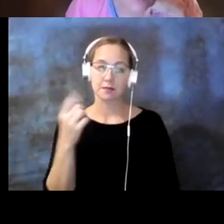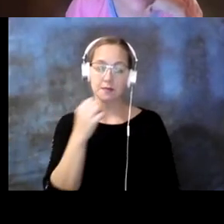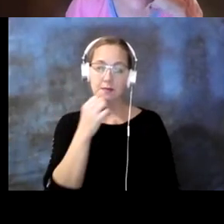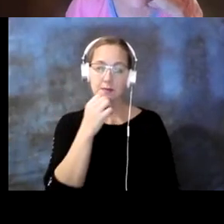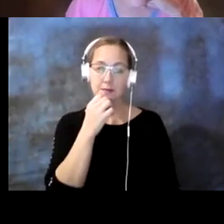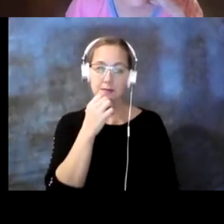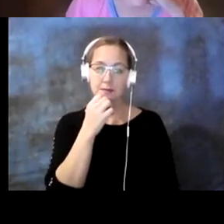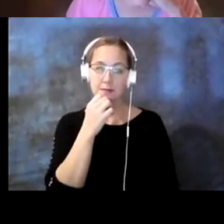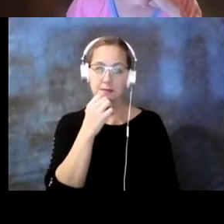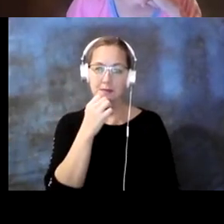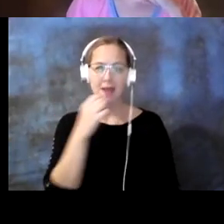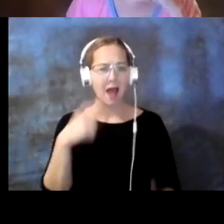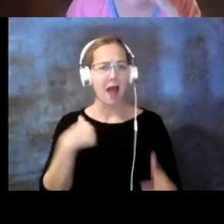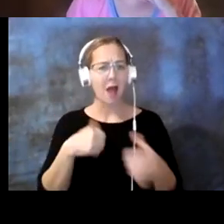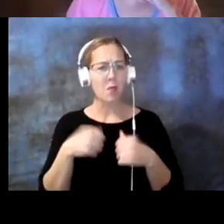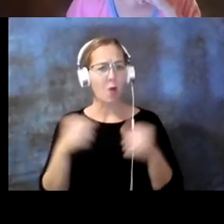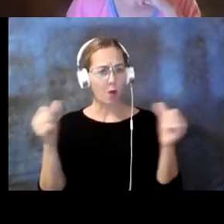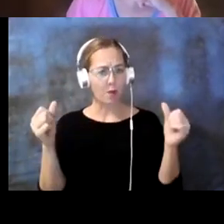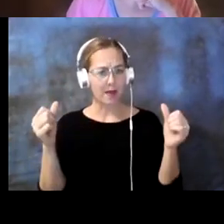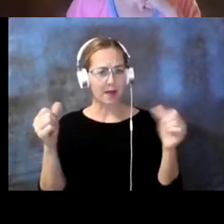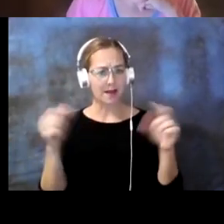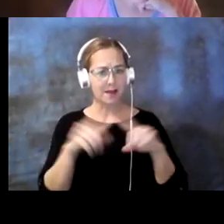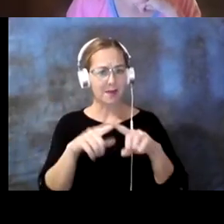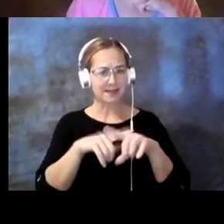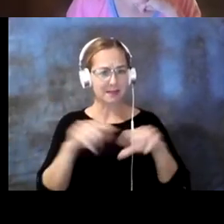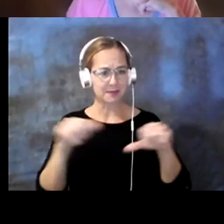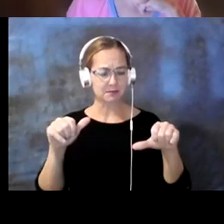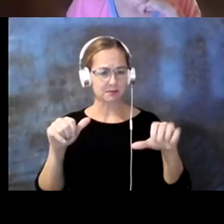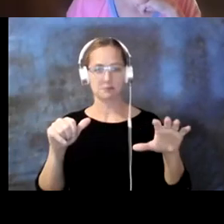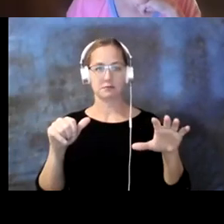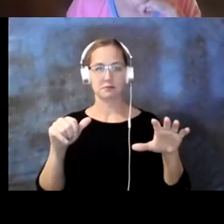I'm very open about, but at the same